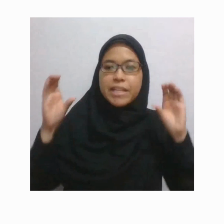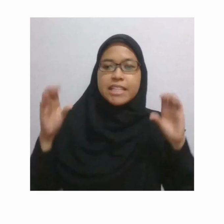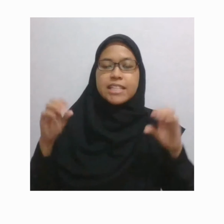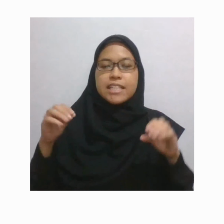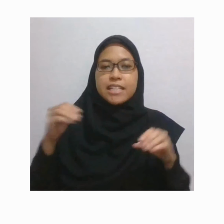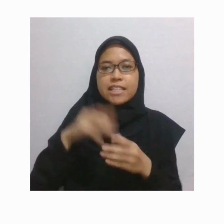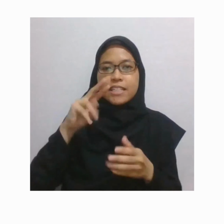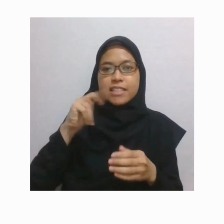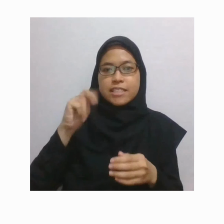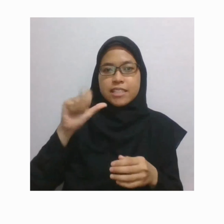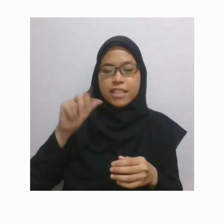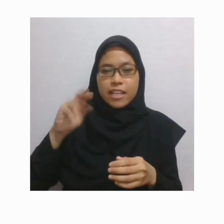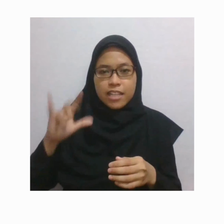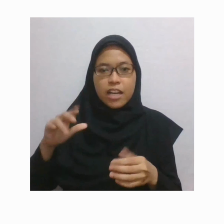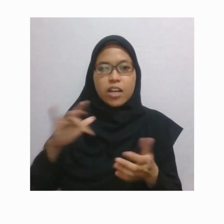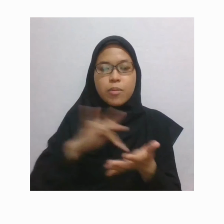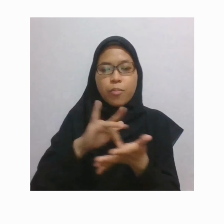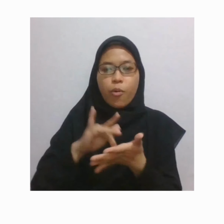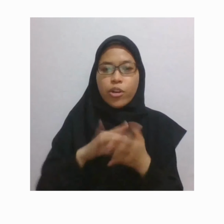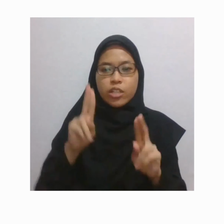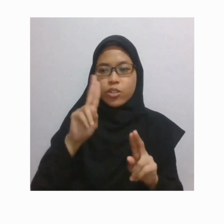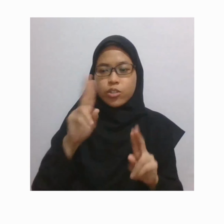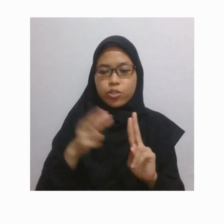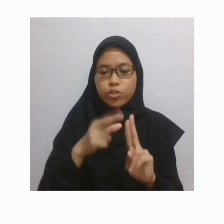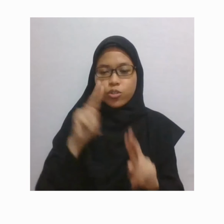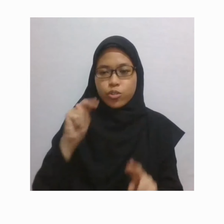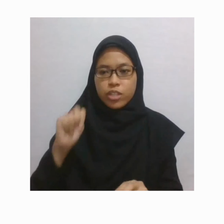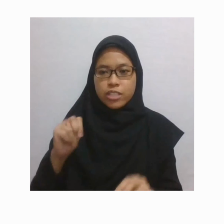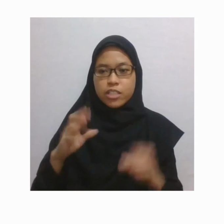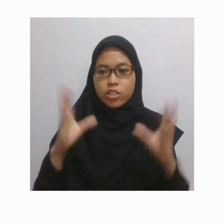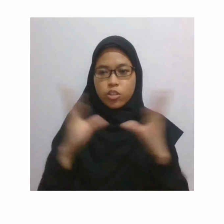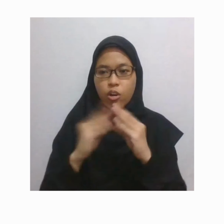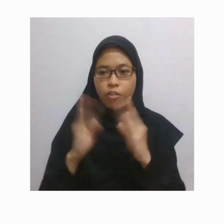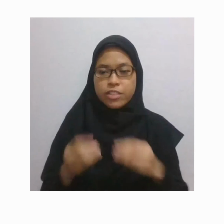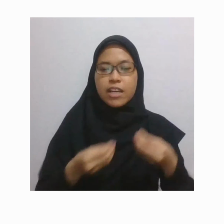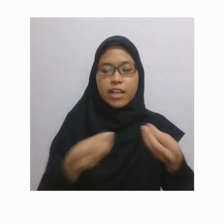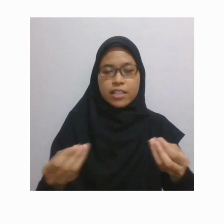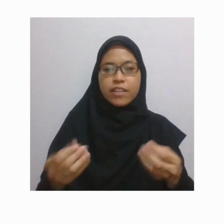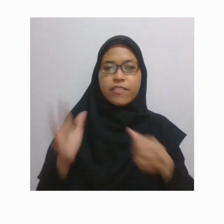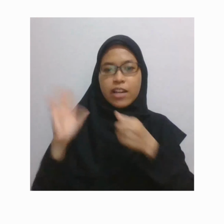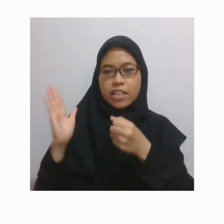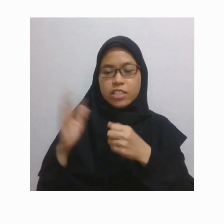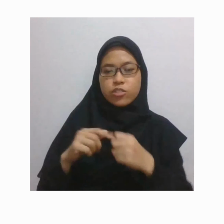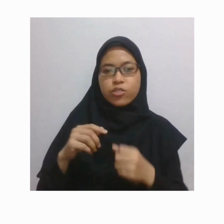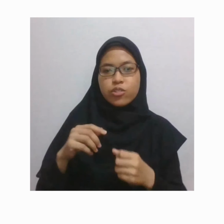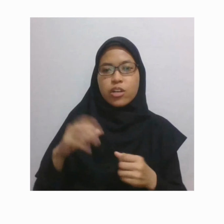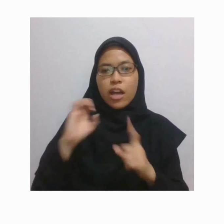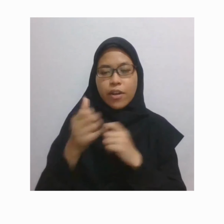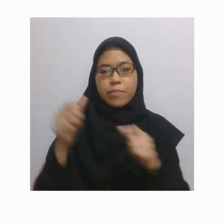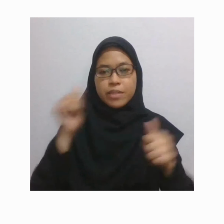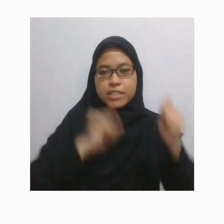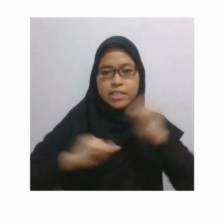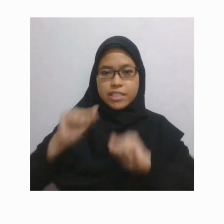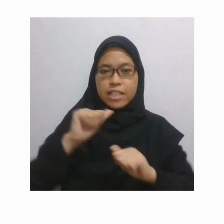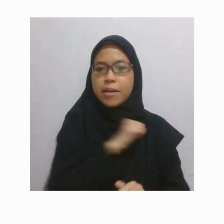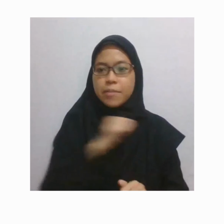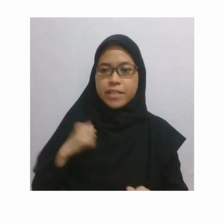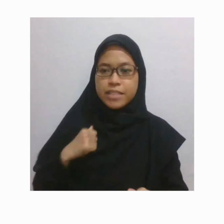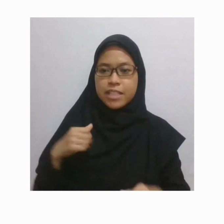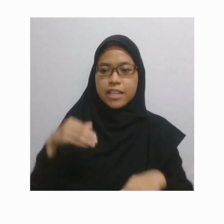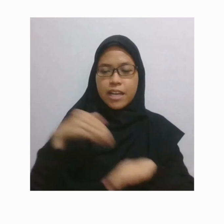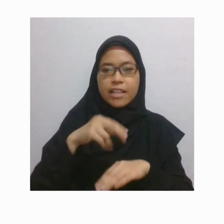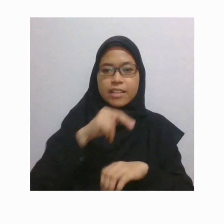Nations Conference this year, and gave a lecture to an environmental science master's at the National University of Singapore